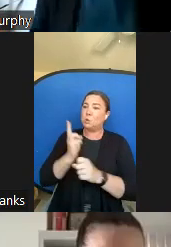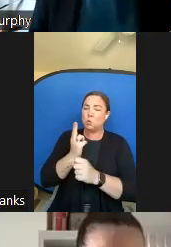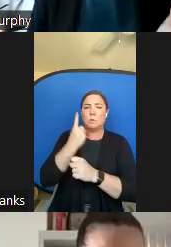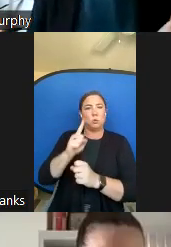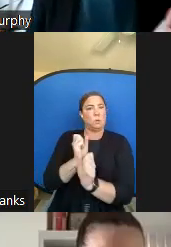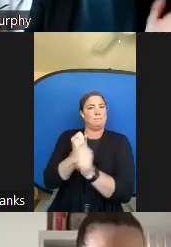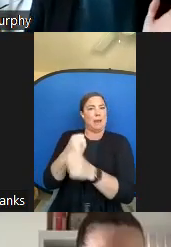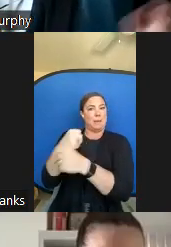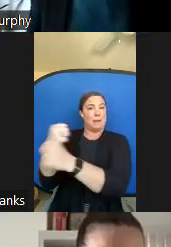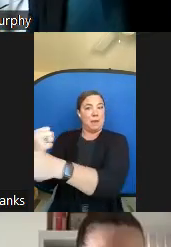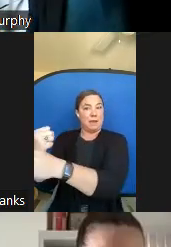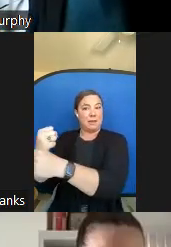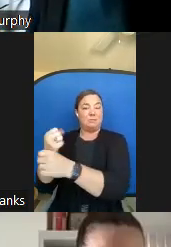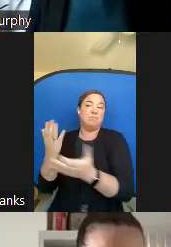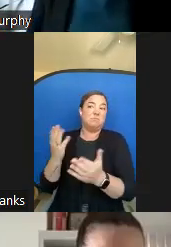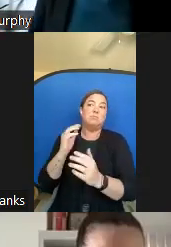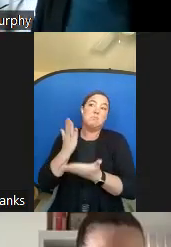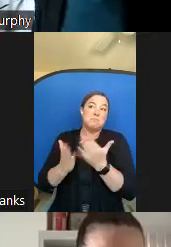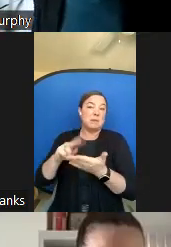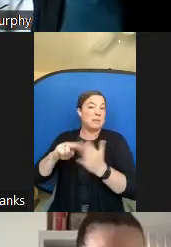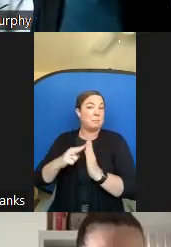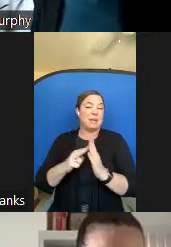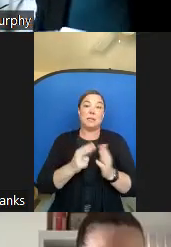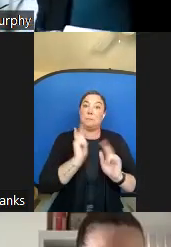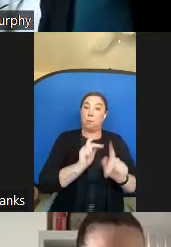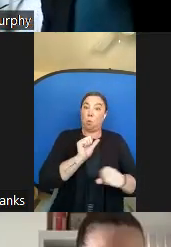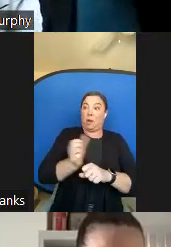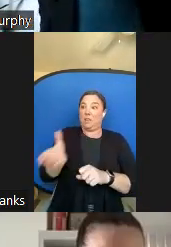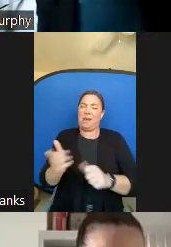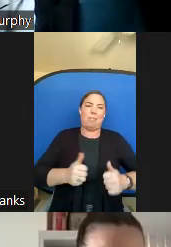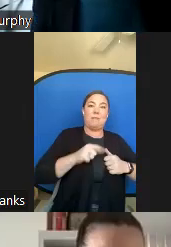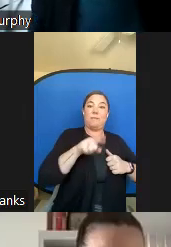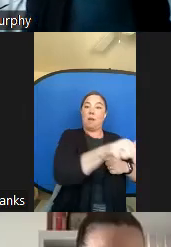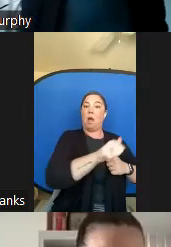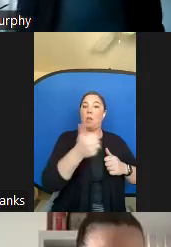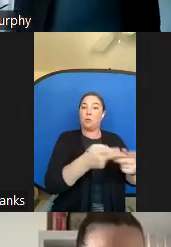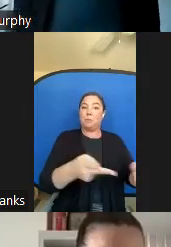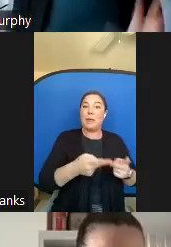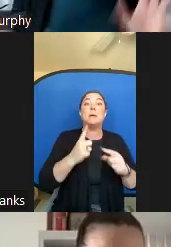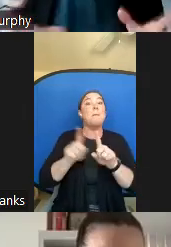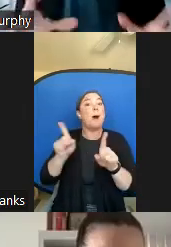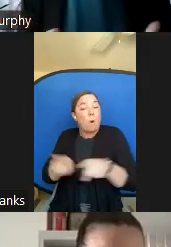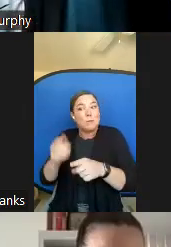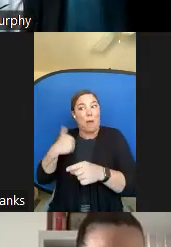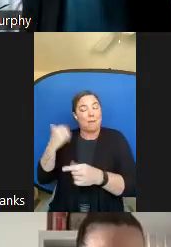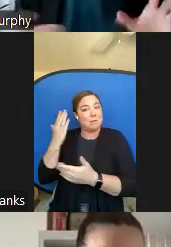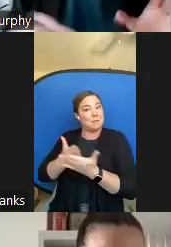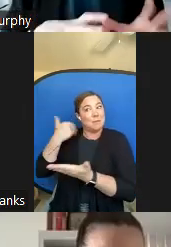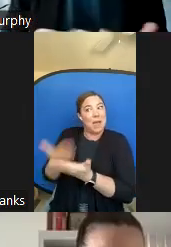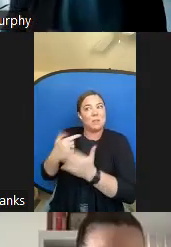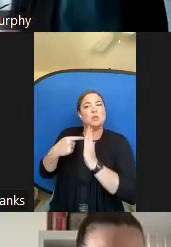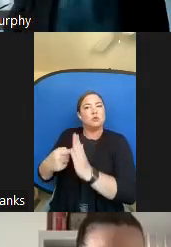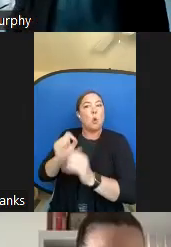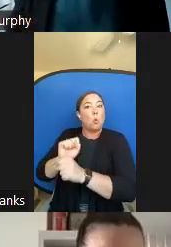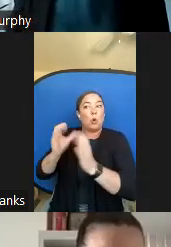so those potters must have been living elsewhere, there is, however, occasional evidence that workshops were also houses, like the example of